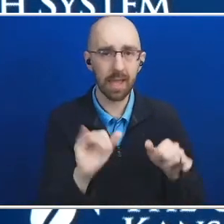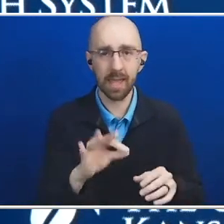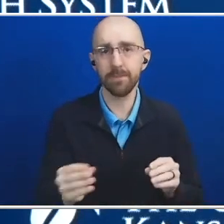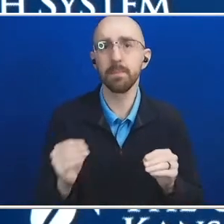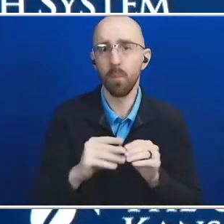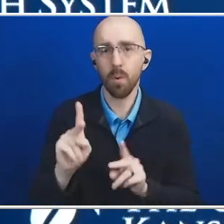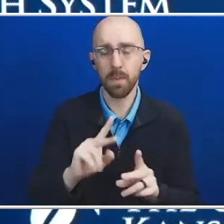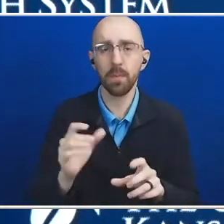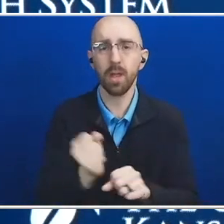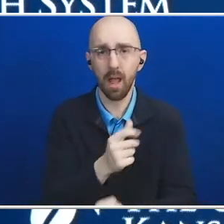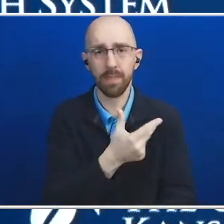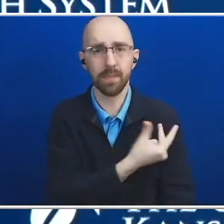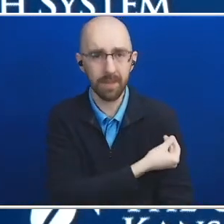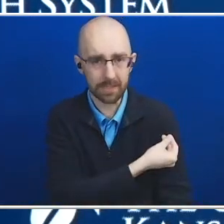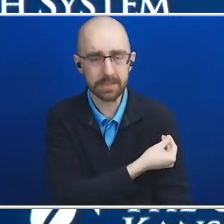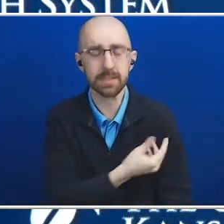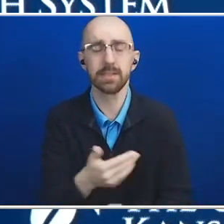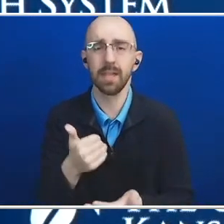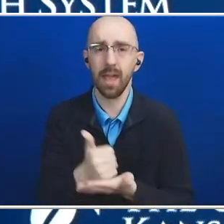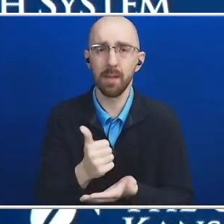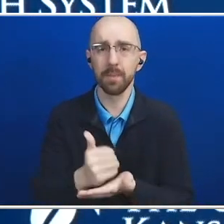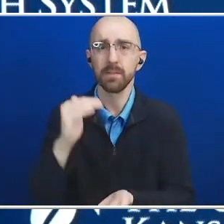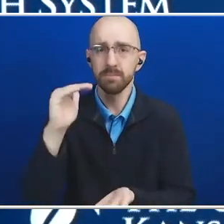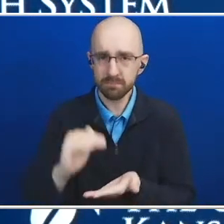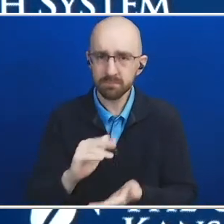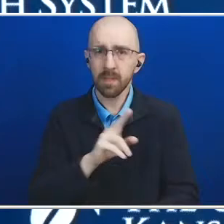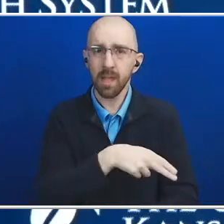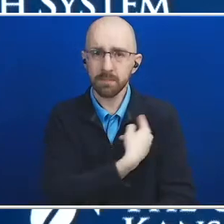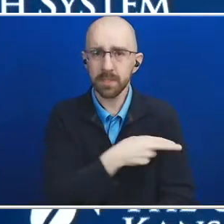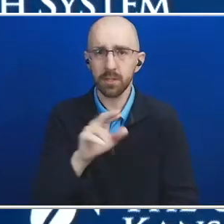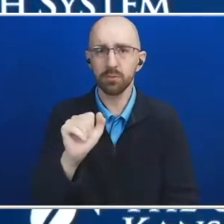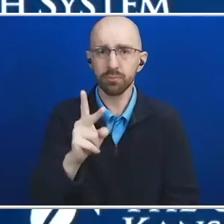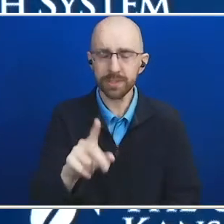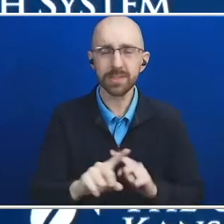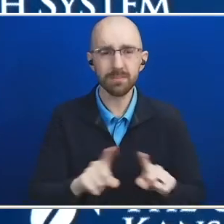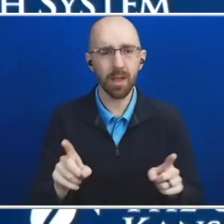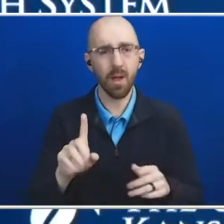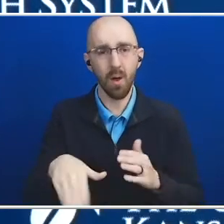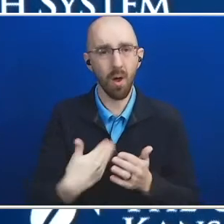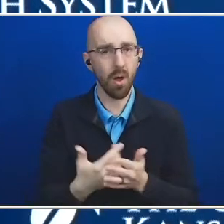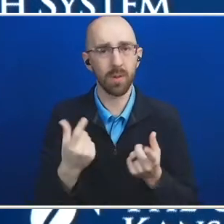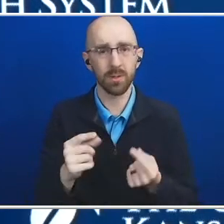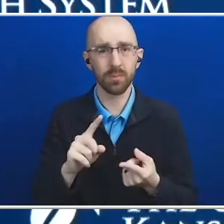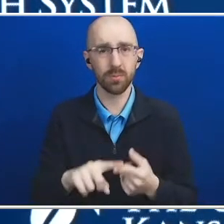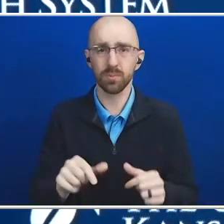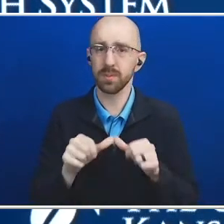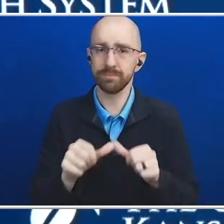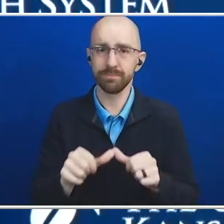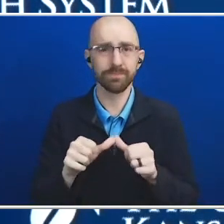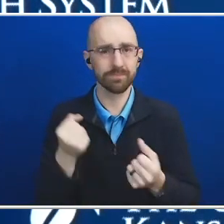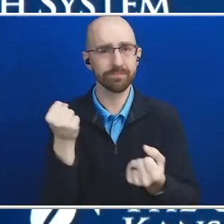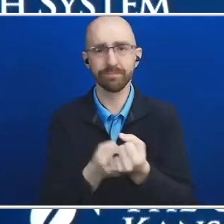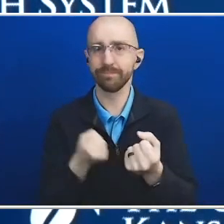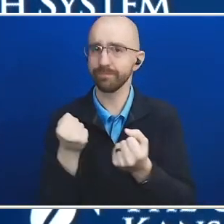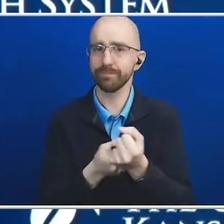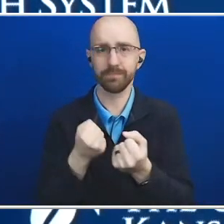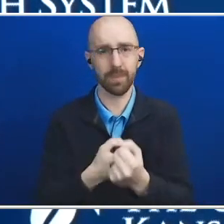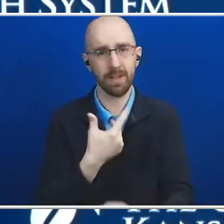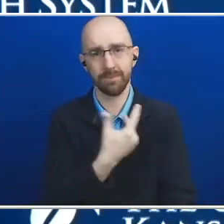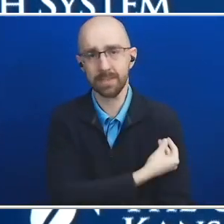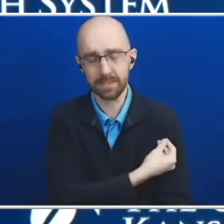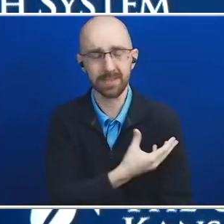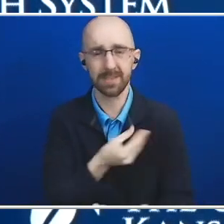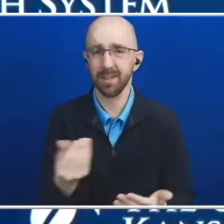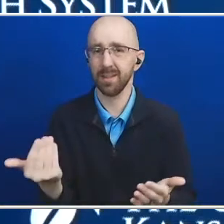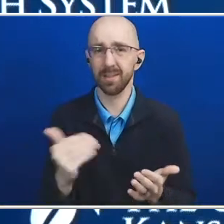vaccines and help reduce their risk of hospitalization. But all we can do is continue to endorse the vaccine, and again, hopefully we